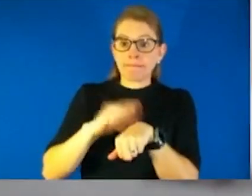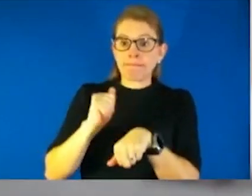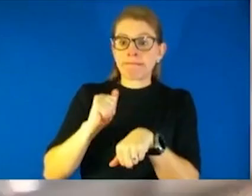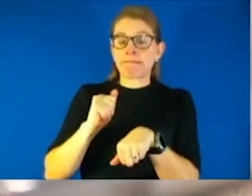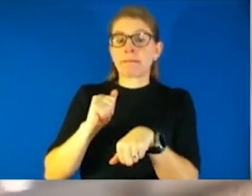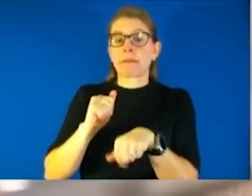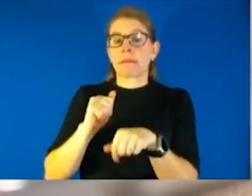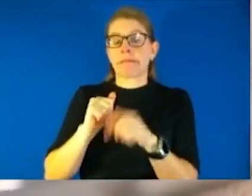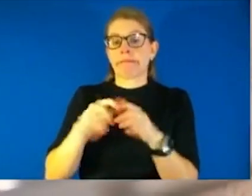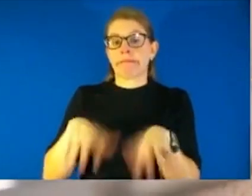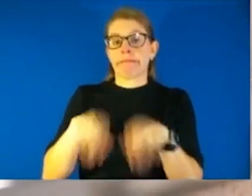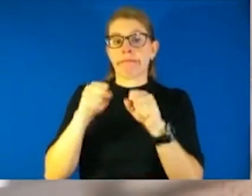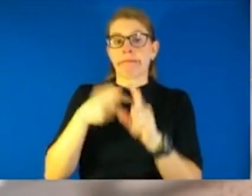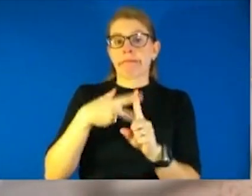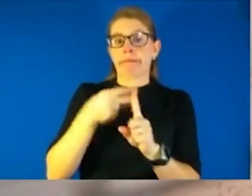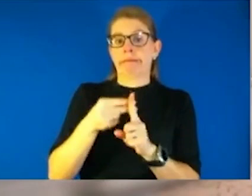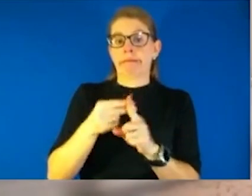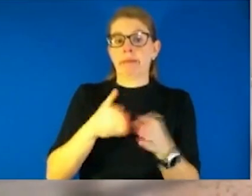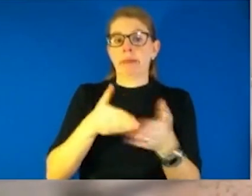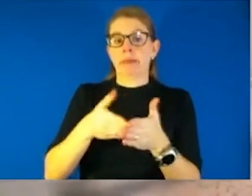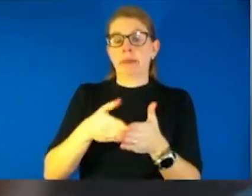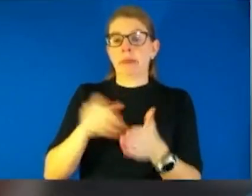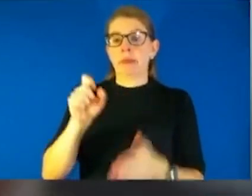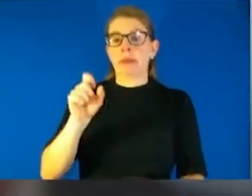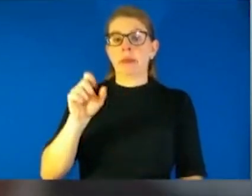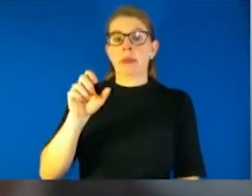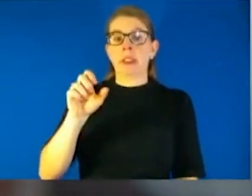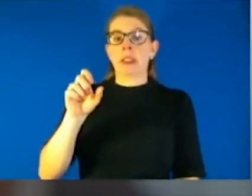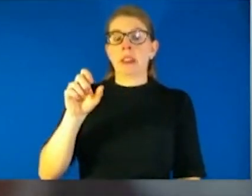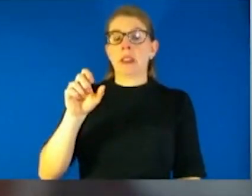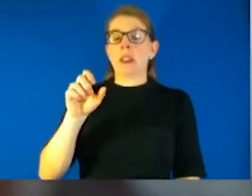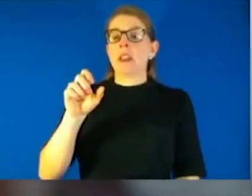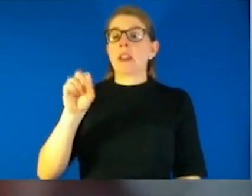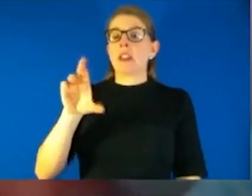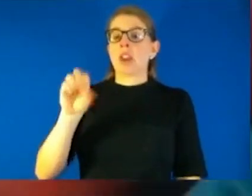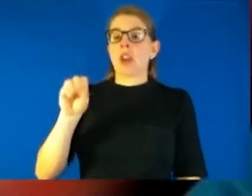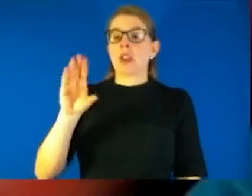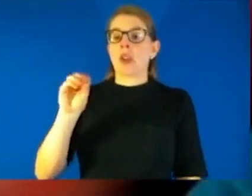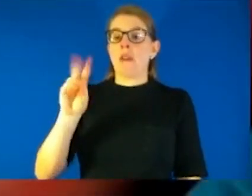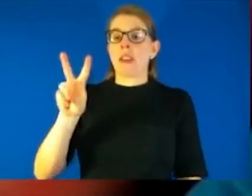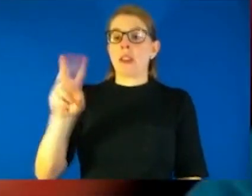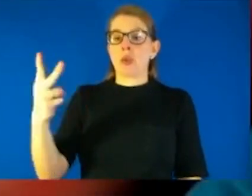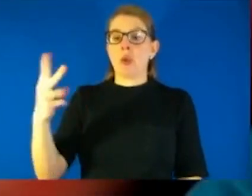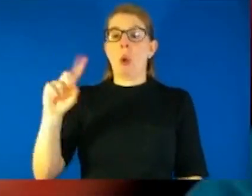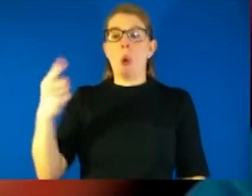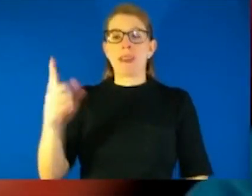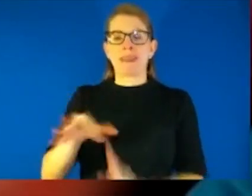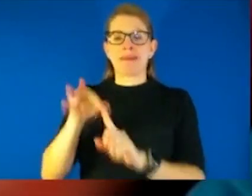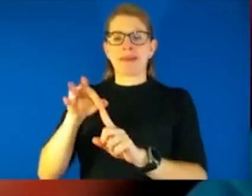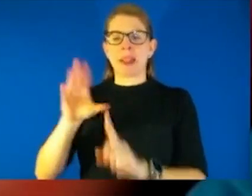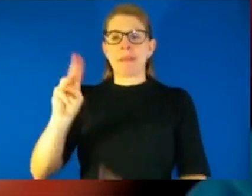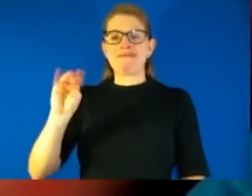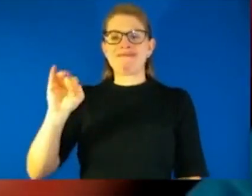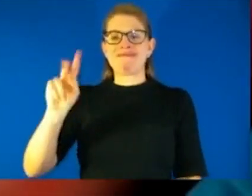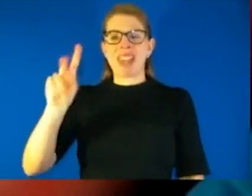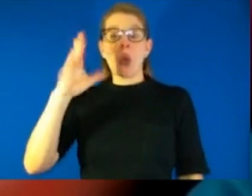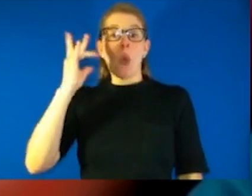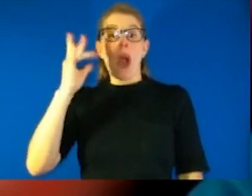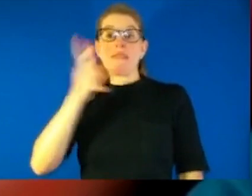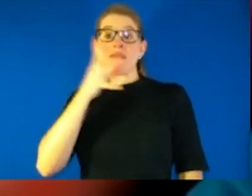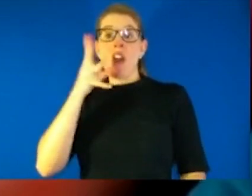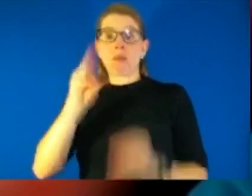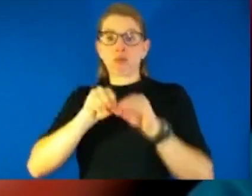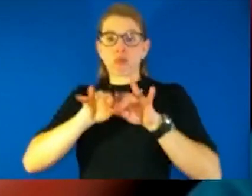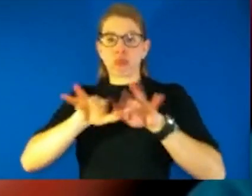vaccinated against SARS-CoV-2. The only exception is mink, because we have outbreaks in mink farms in the United States